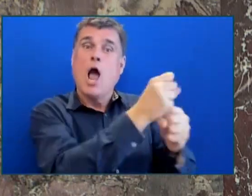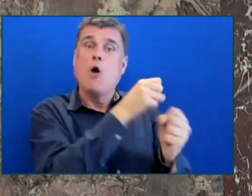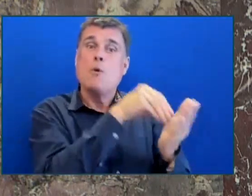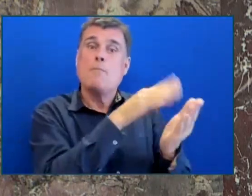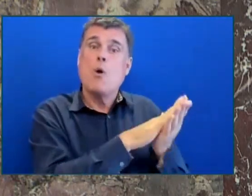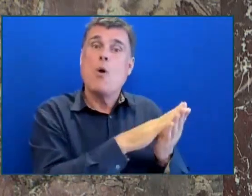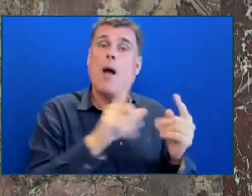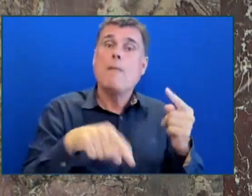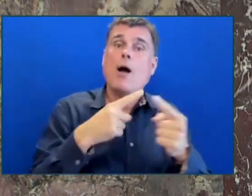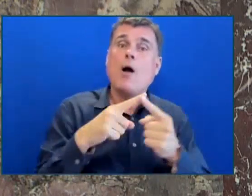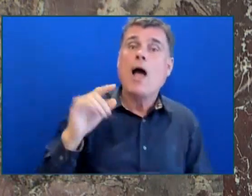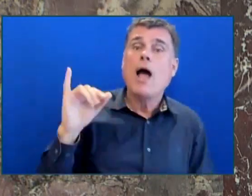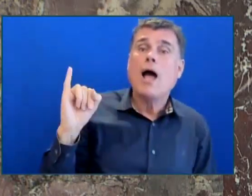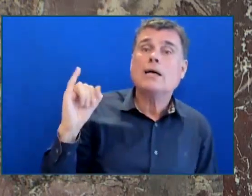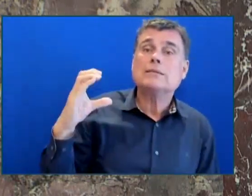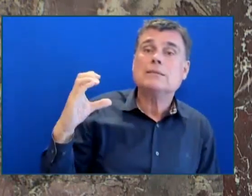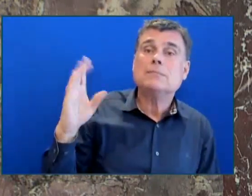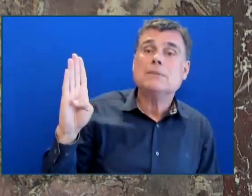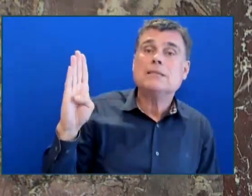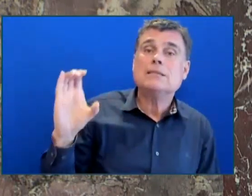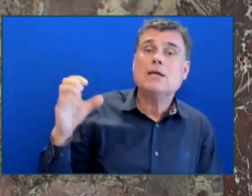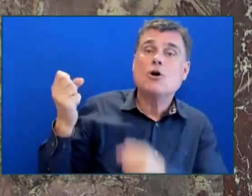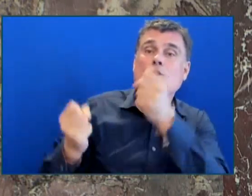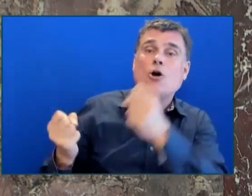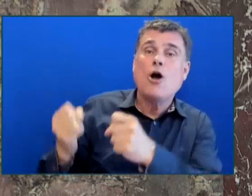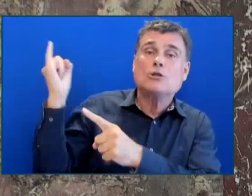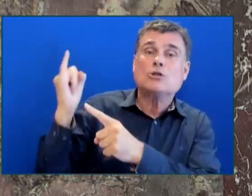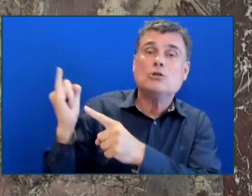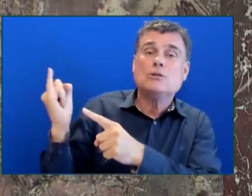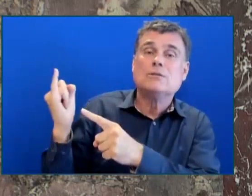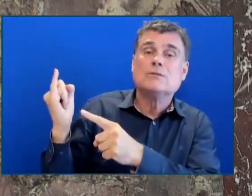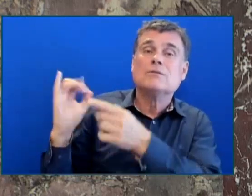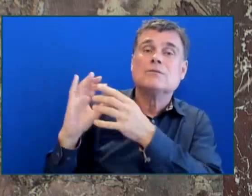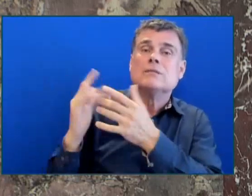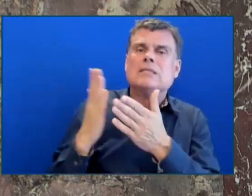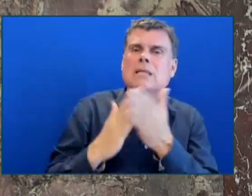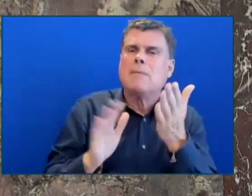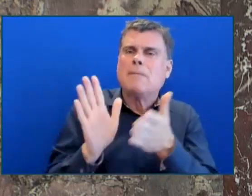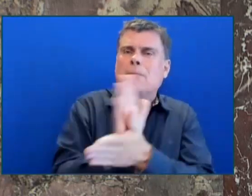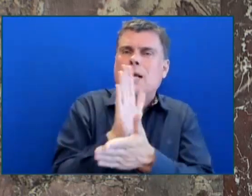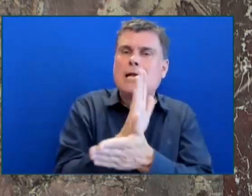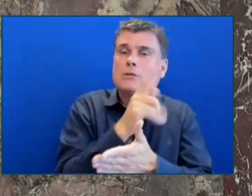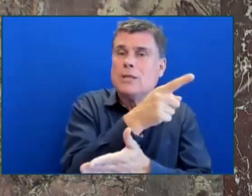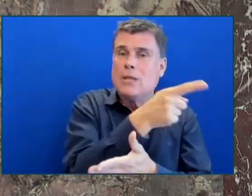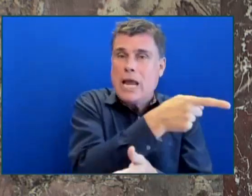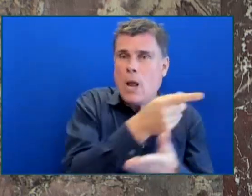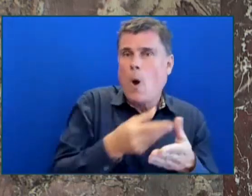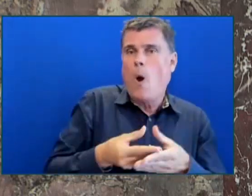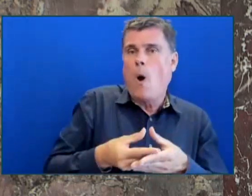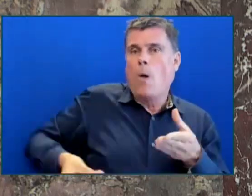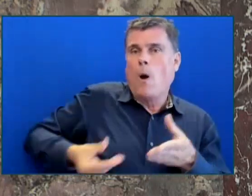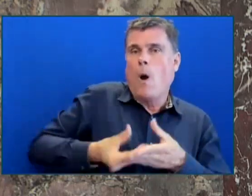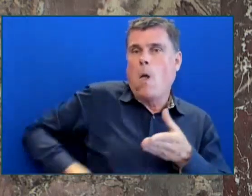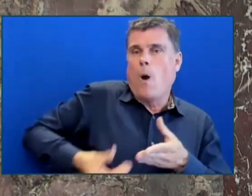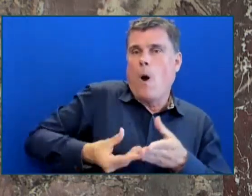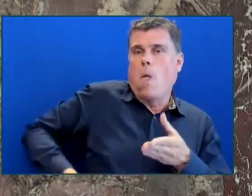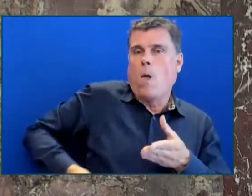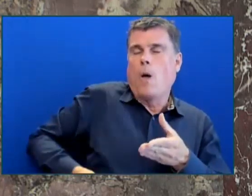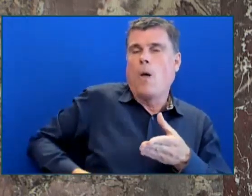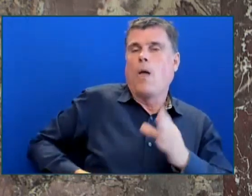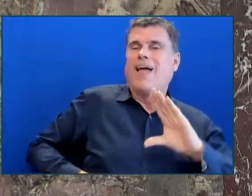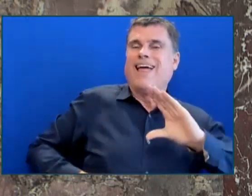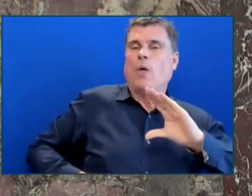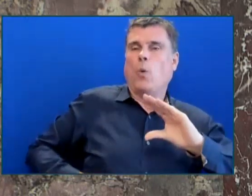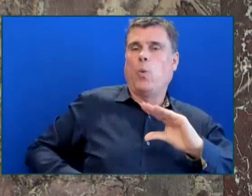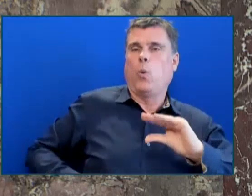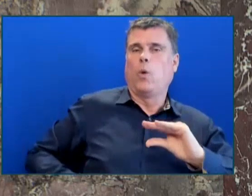And the opposition apparently knew about issues with Atira to the point that they actually retained this firm to do